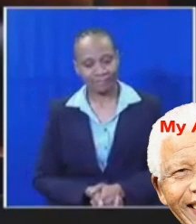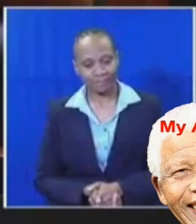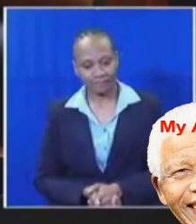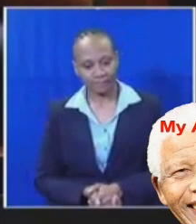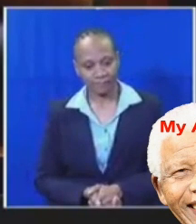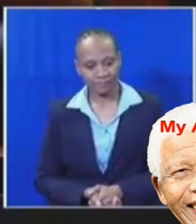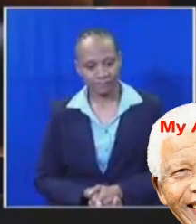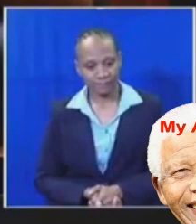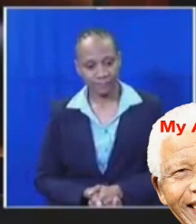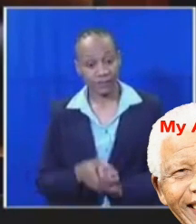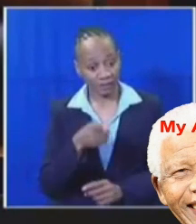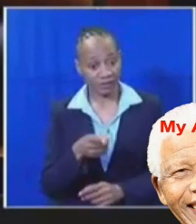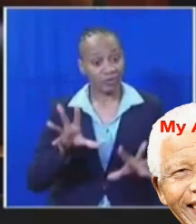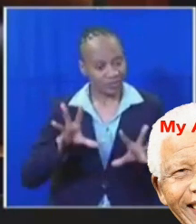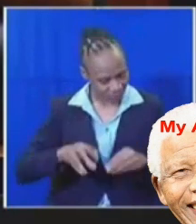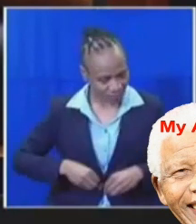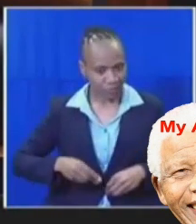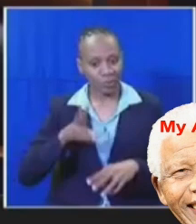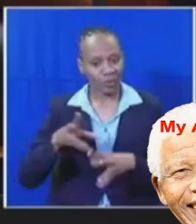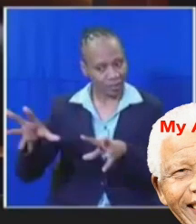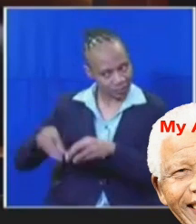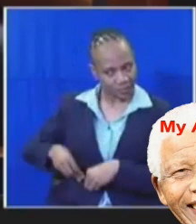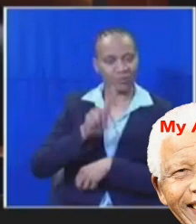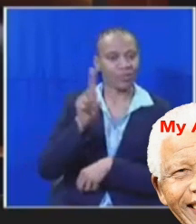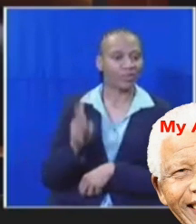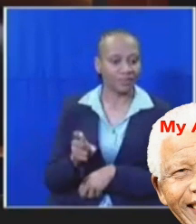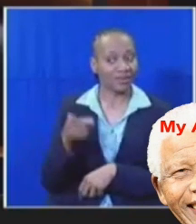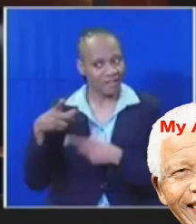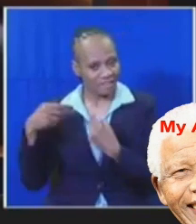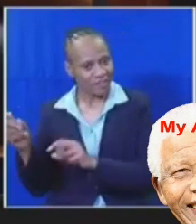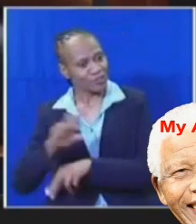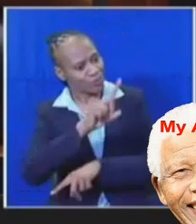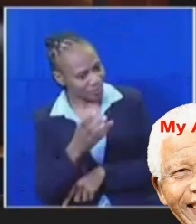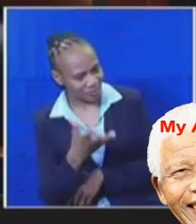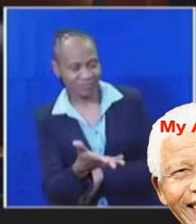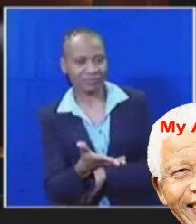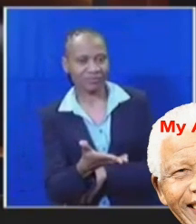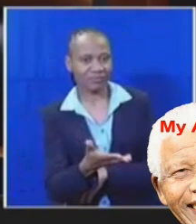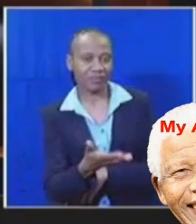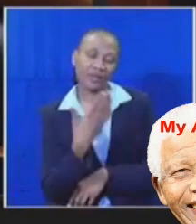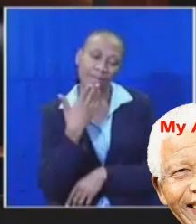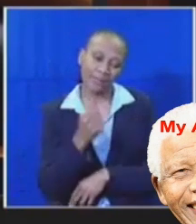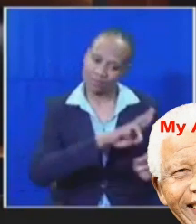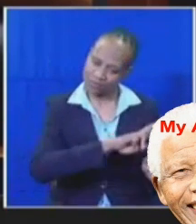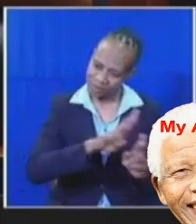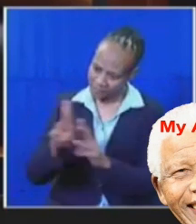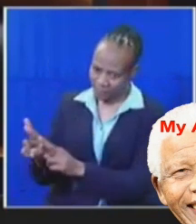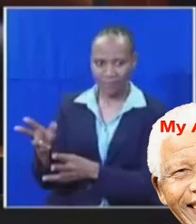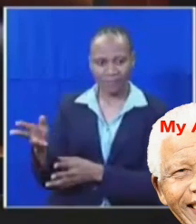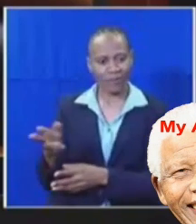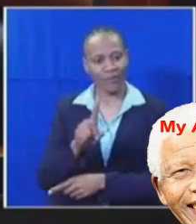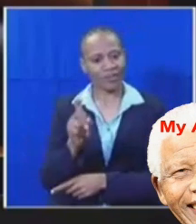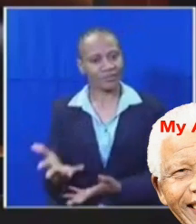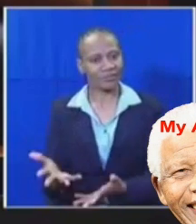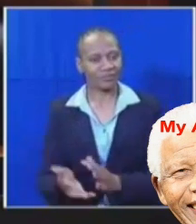whether you will take a question. You agreed. And a question has been asked. Would you respond to that answer, to the